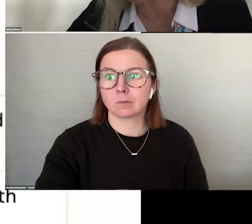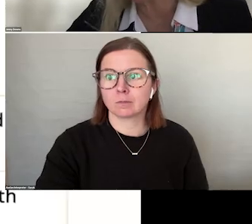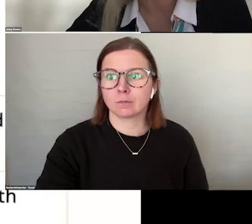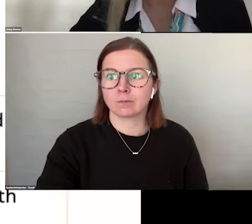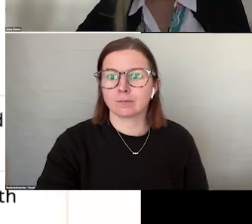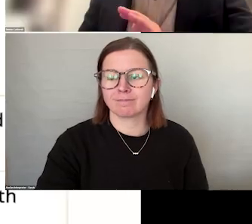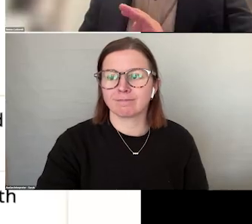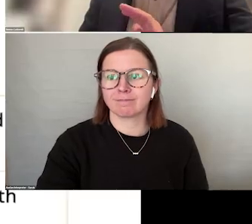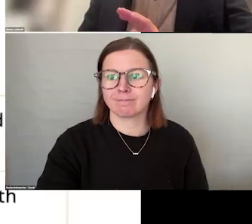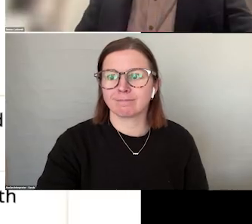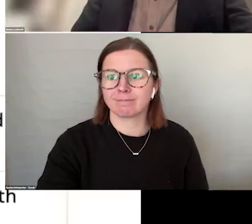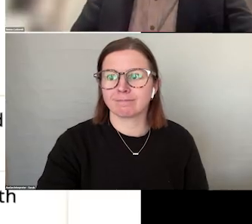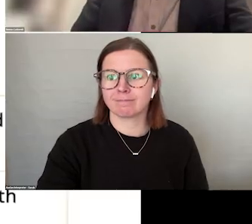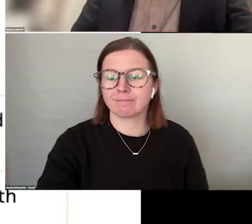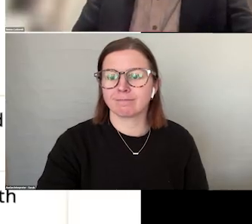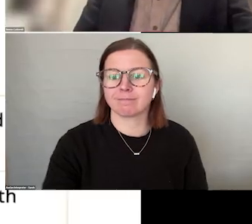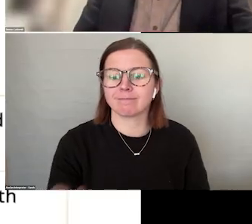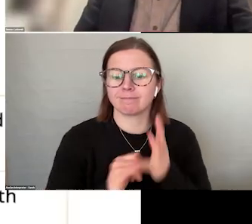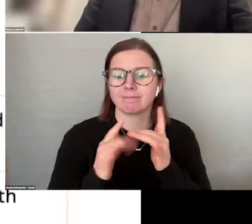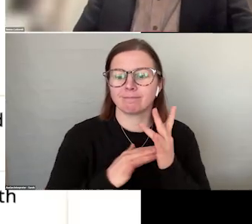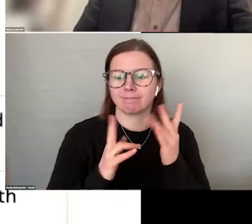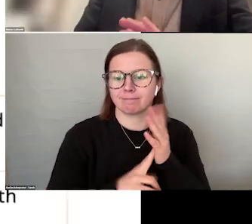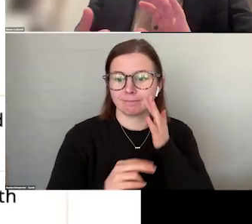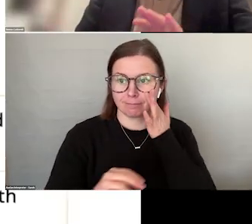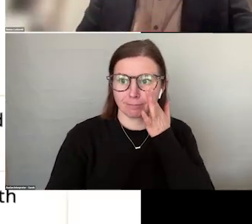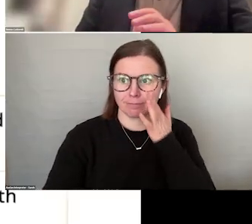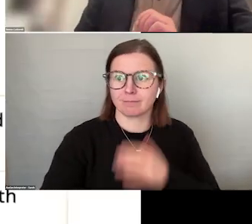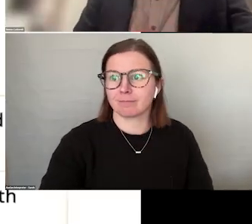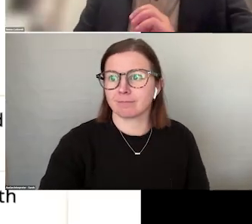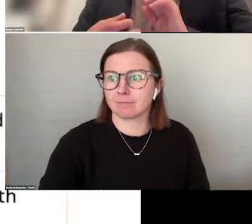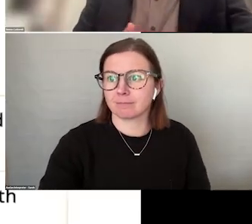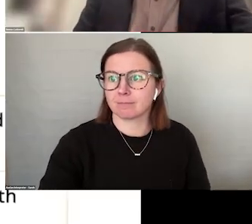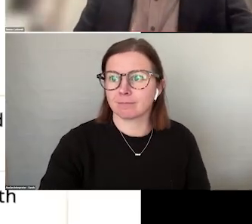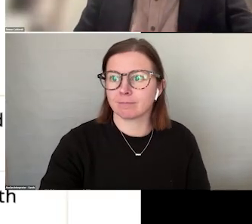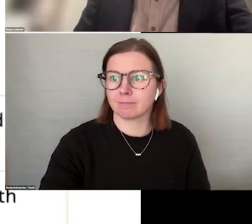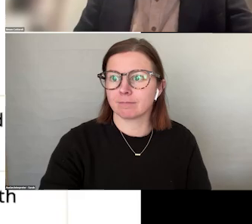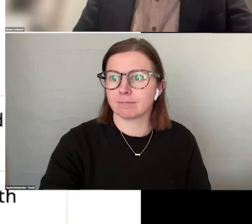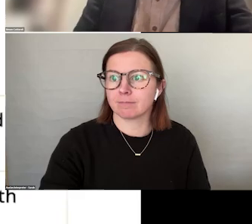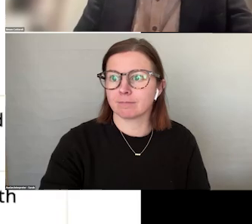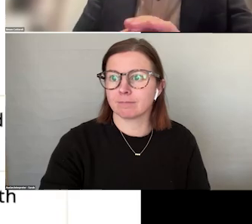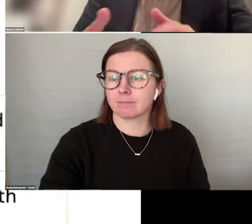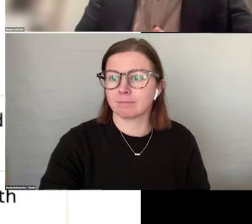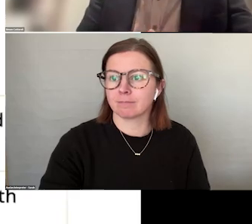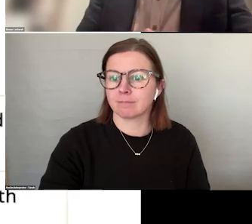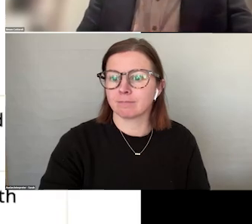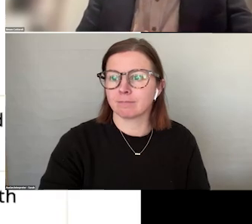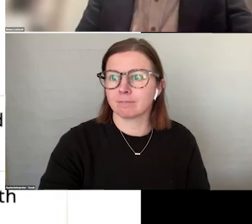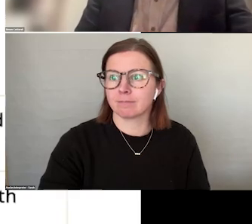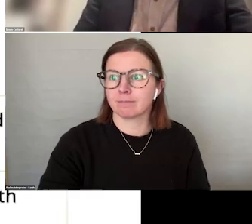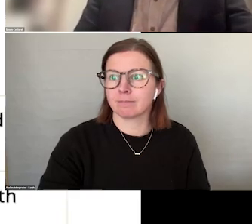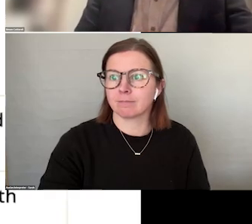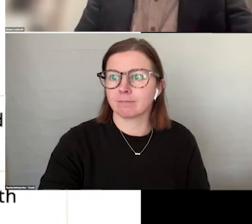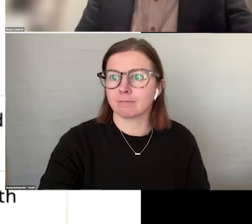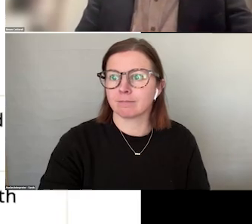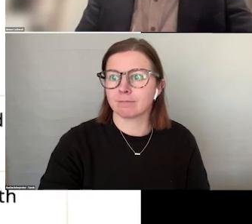Over to you, Simon. Okay, wonderful. So this is quite a busy slide. It would be even busier if it